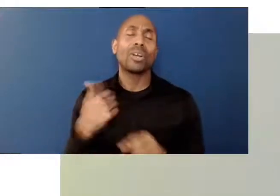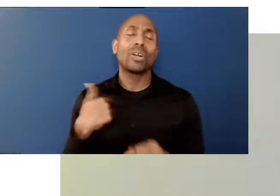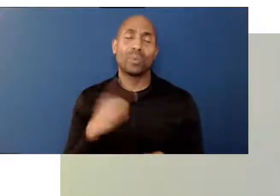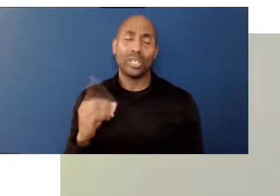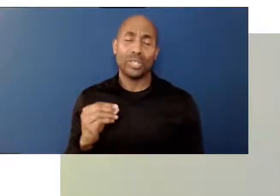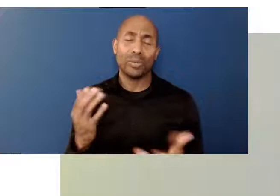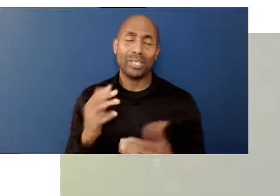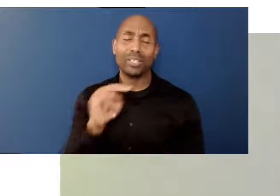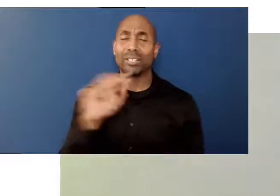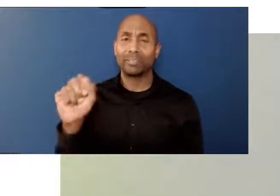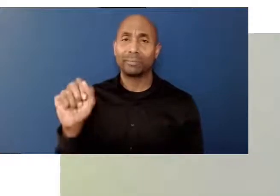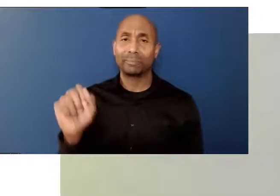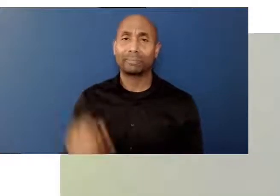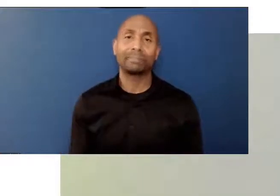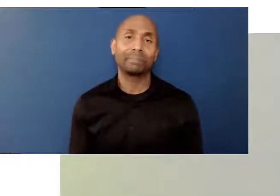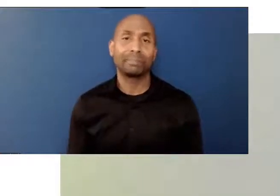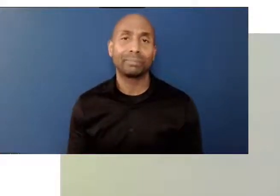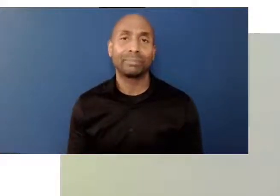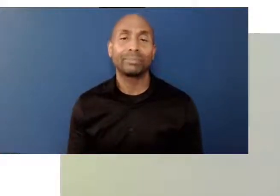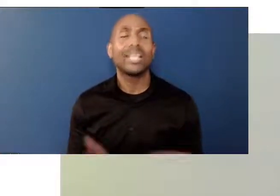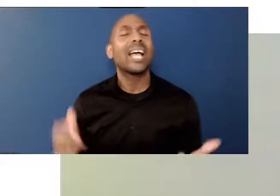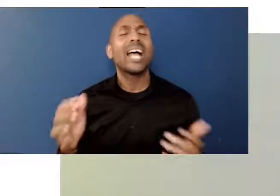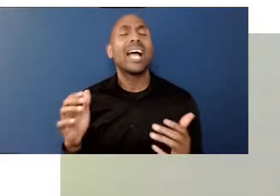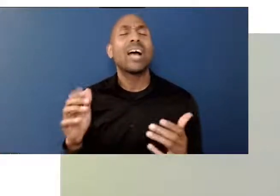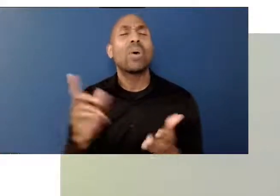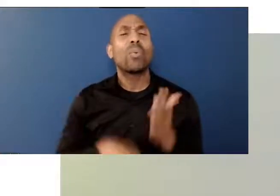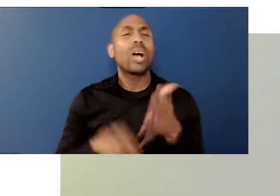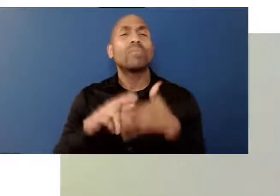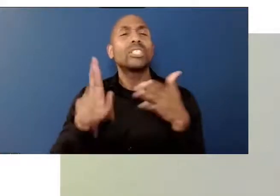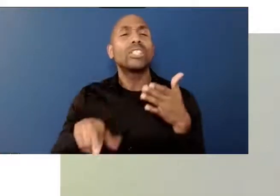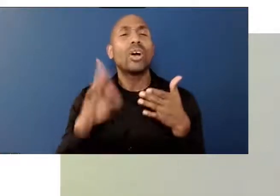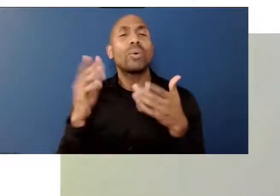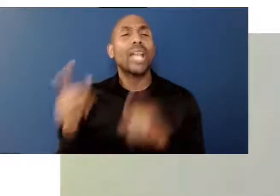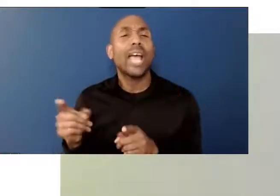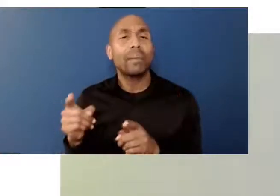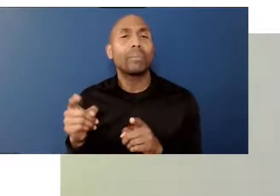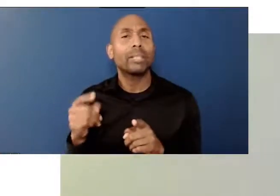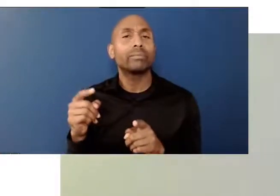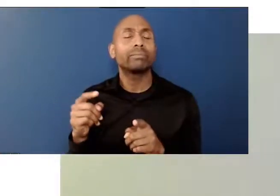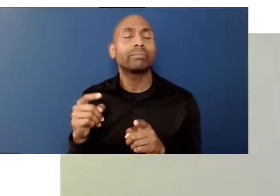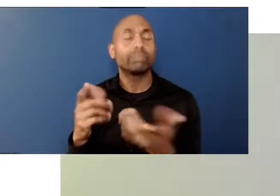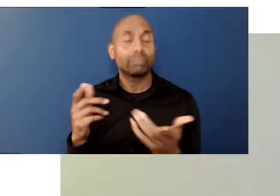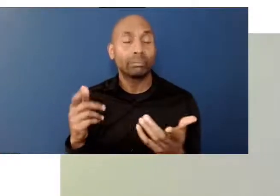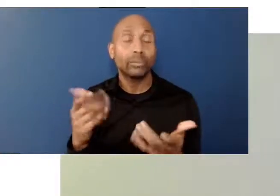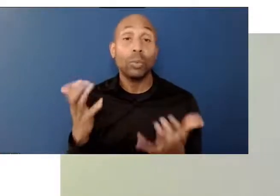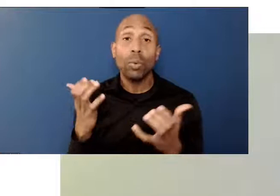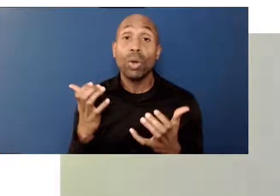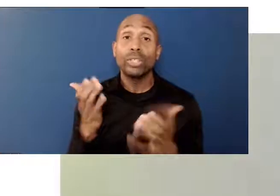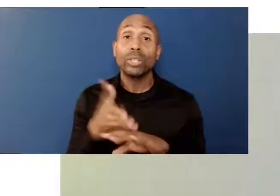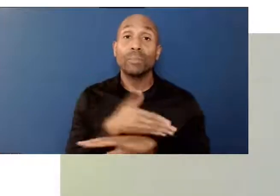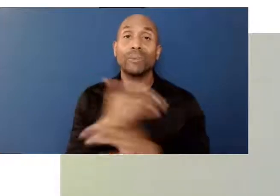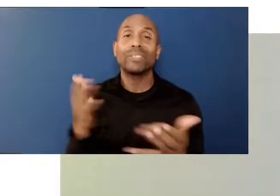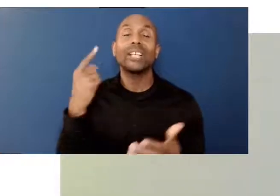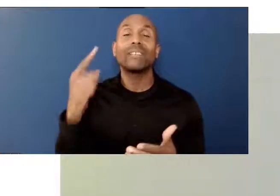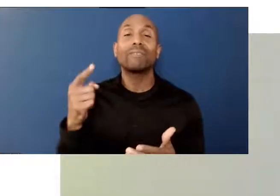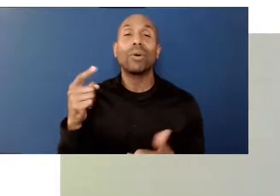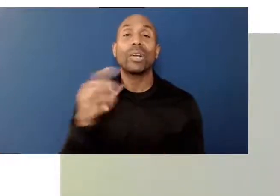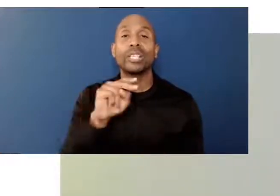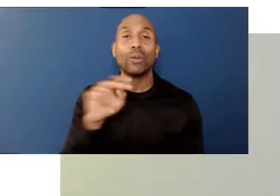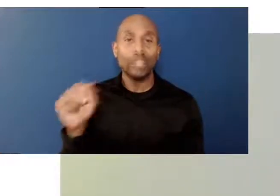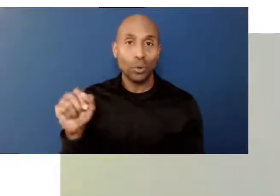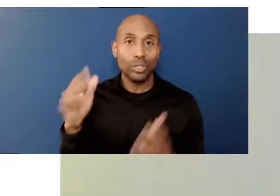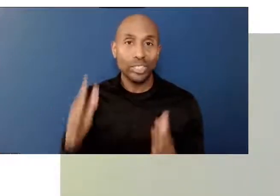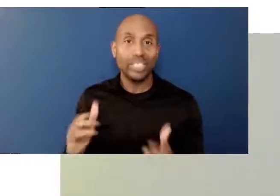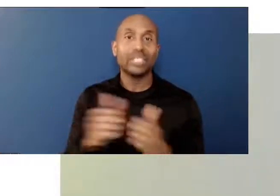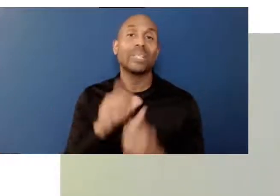is it going to make? Because we're doing this to make things better for Nova Scotians with disabilities. And I do need to go